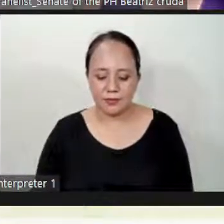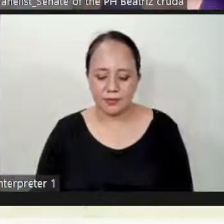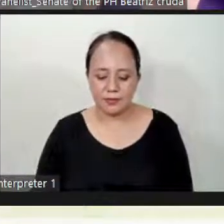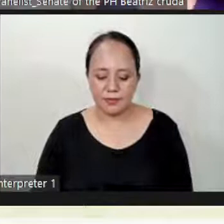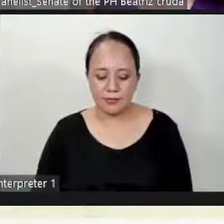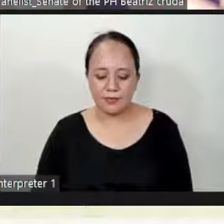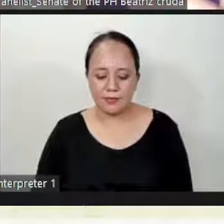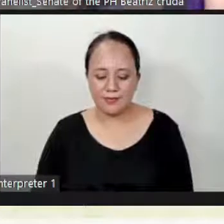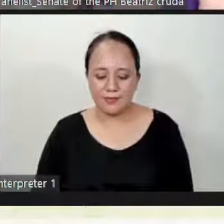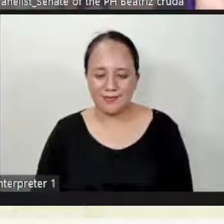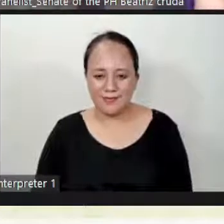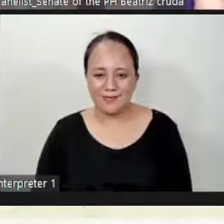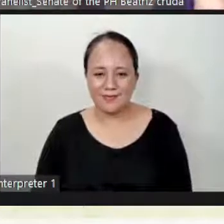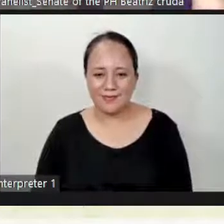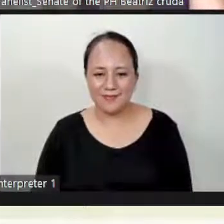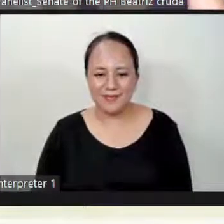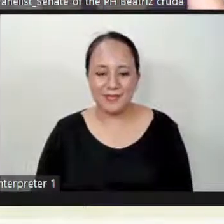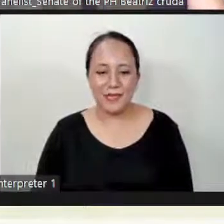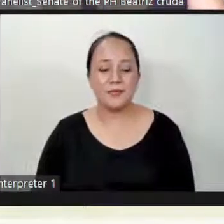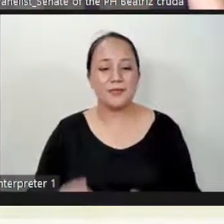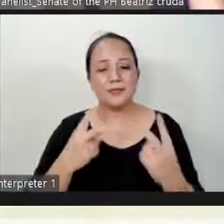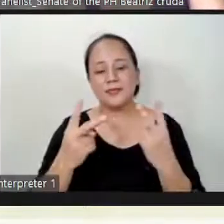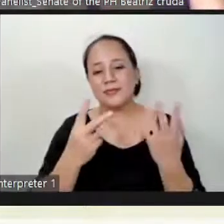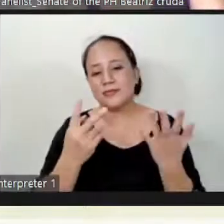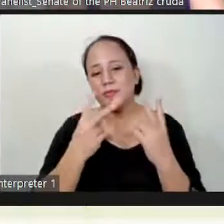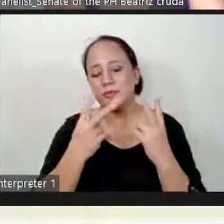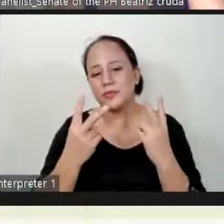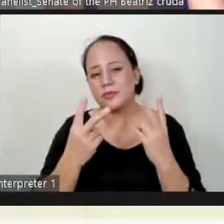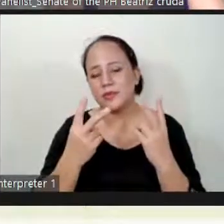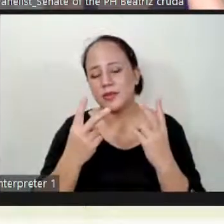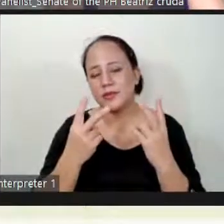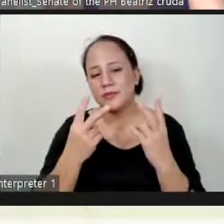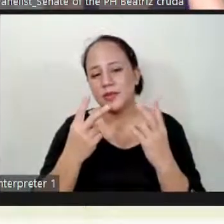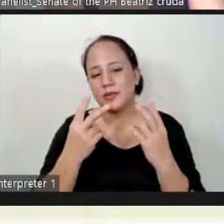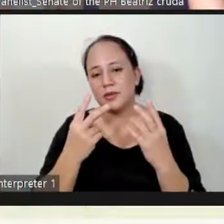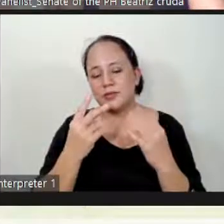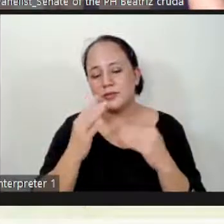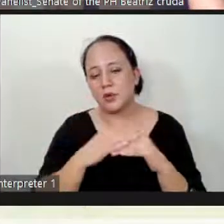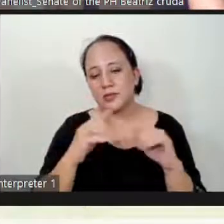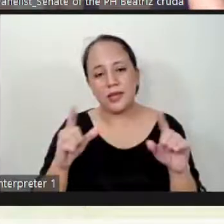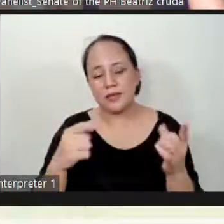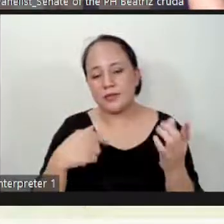virtual meetings and programs. Probably we could